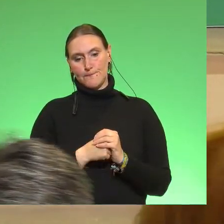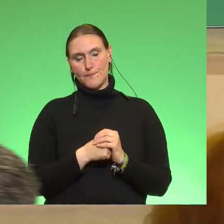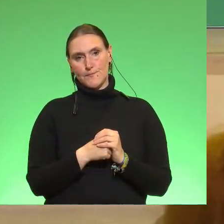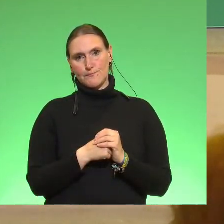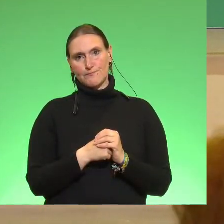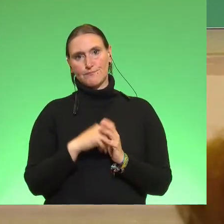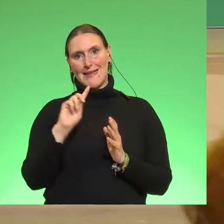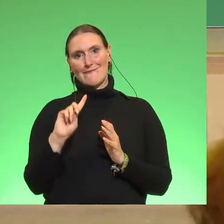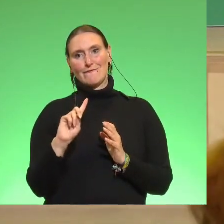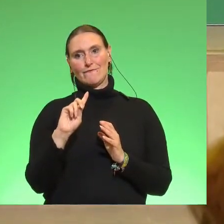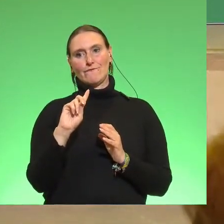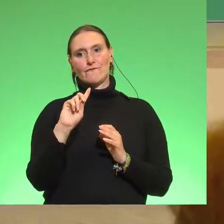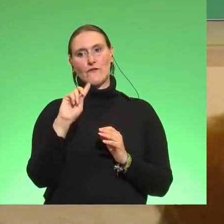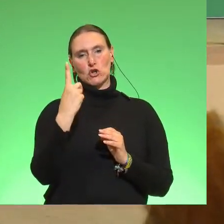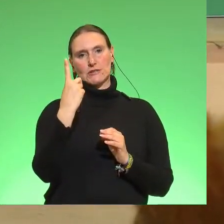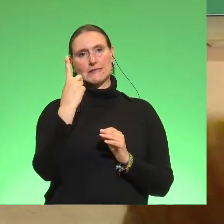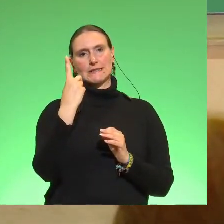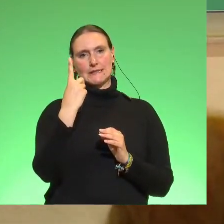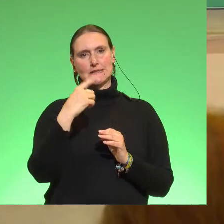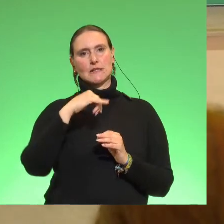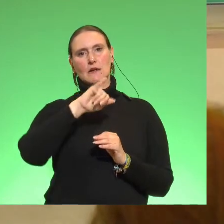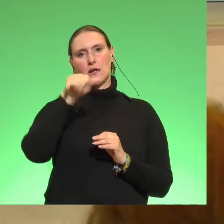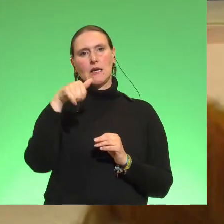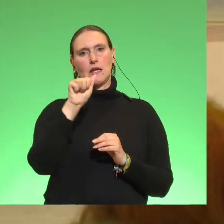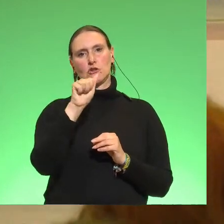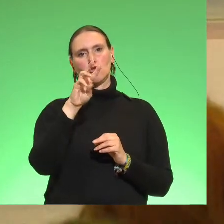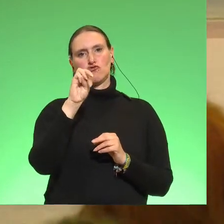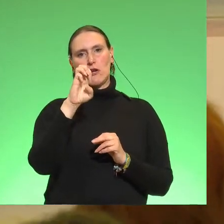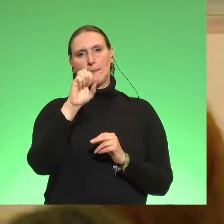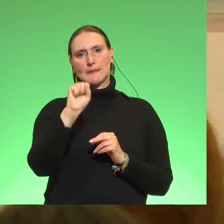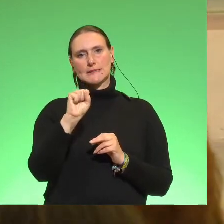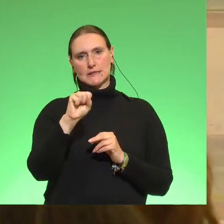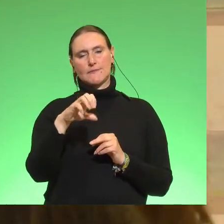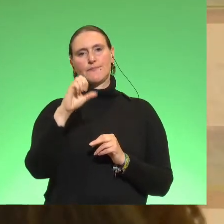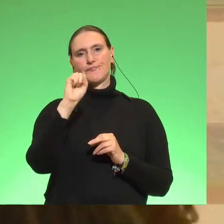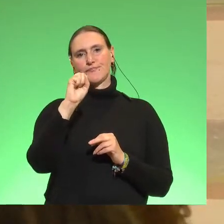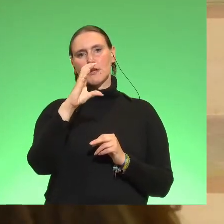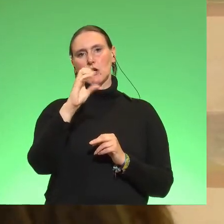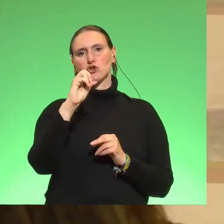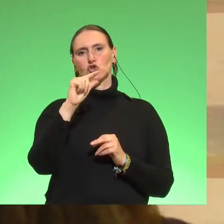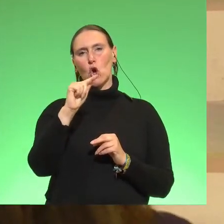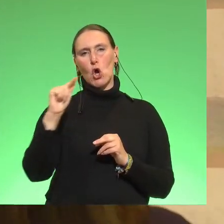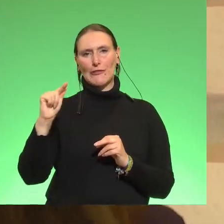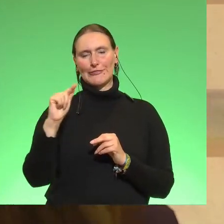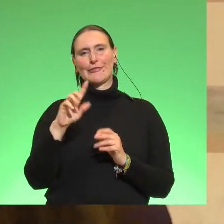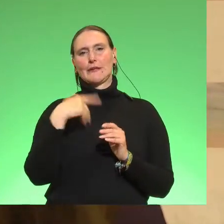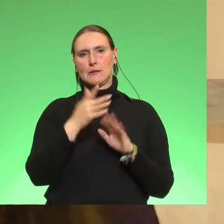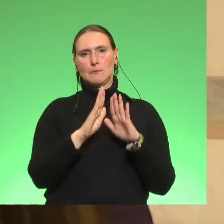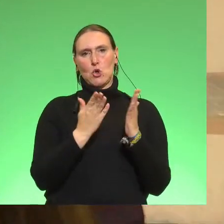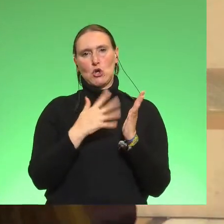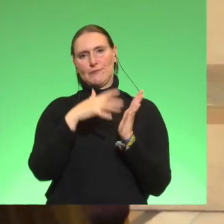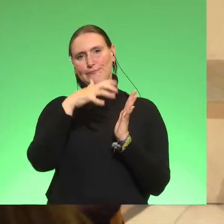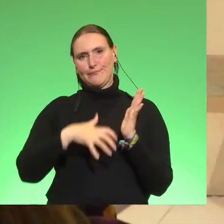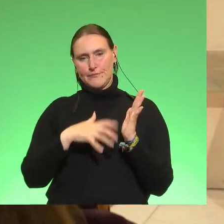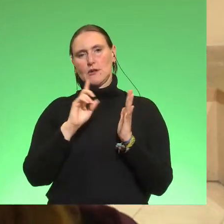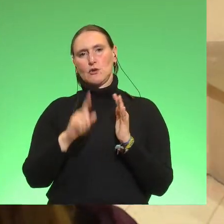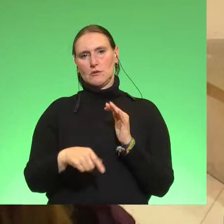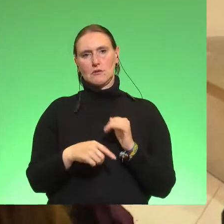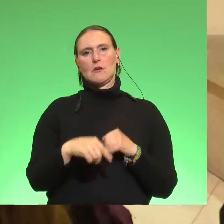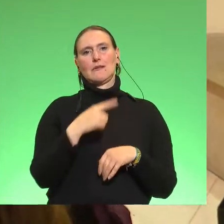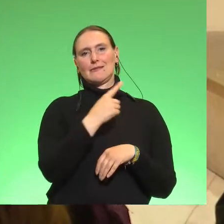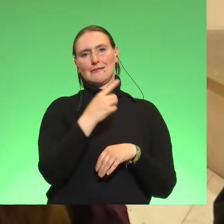by James Scott. James Scott from his book Domination and the Arts of Resistance, written in